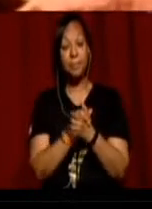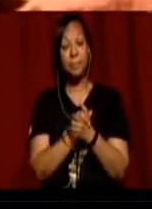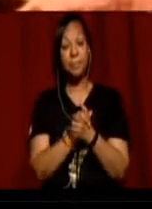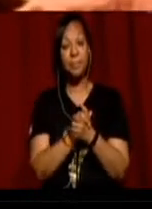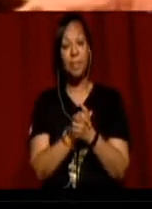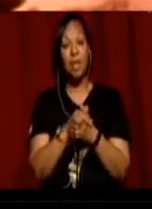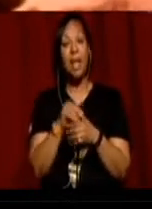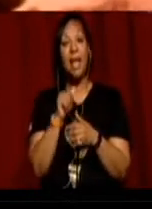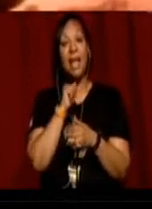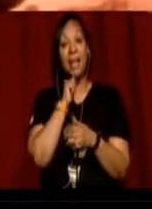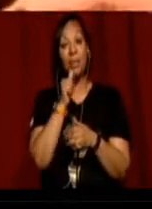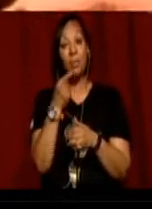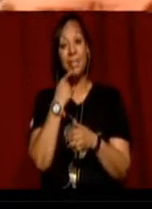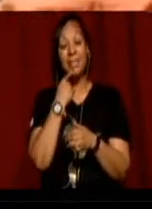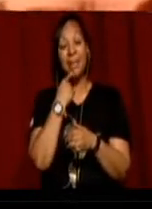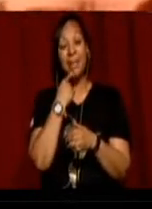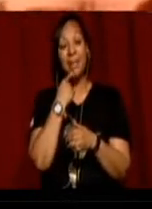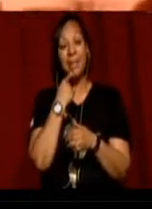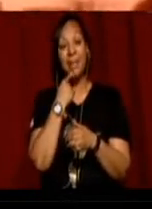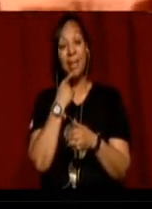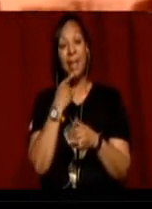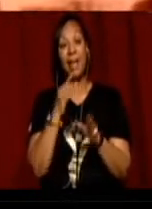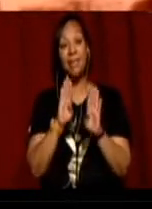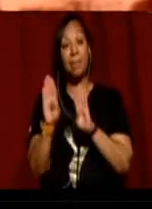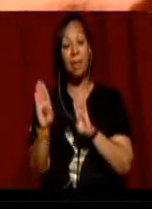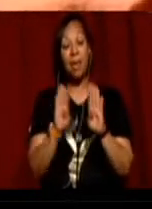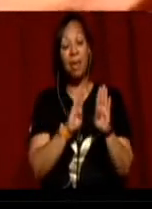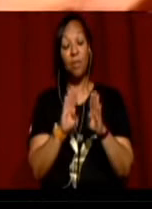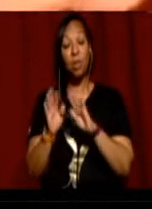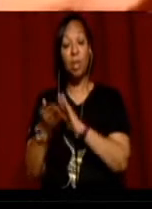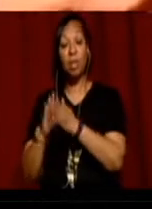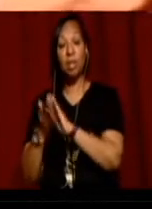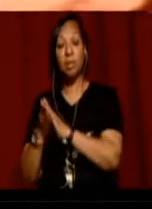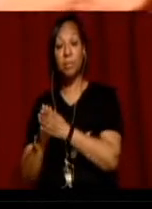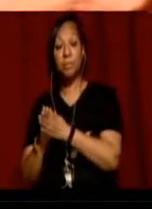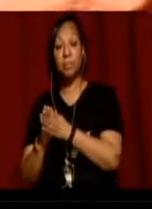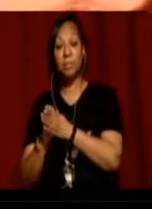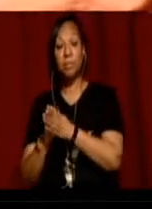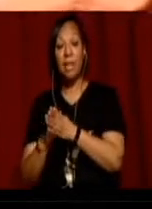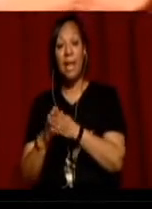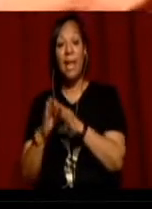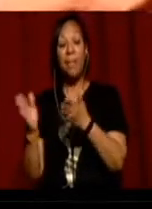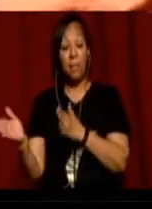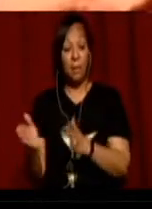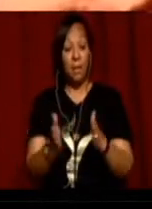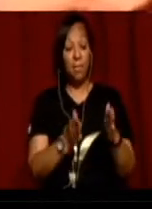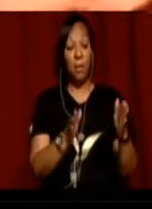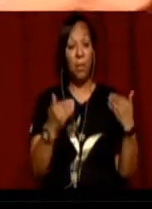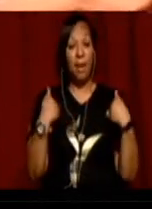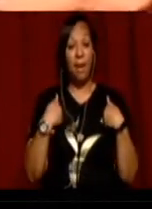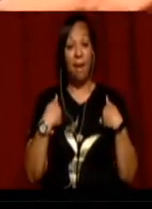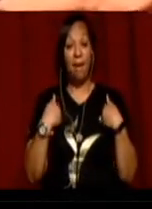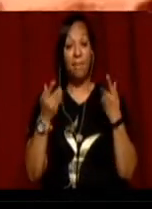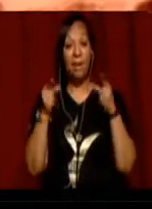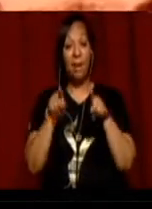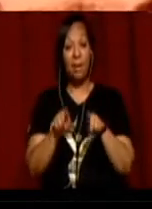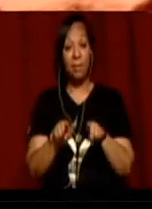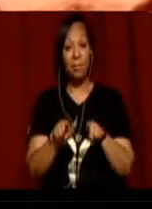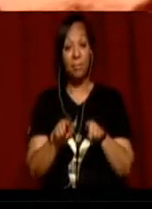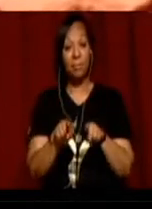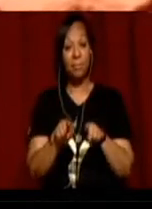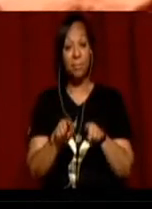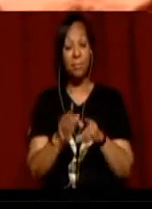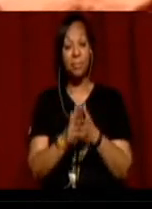And that determines our behavior as communities and the policies that are in place and the support that we get, especially from the